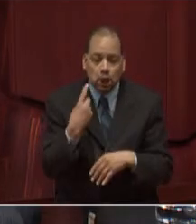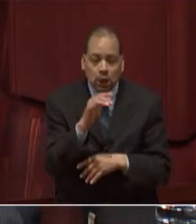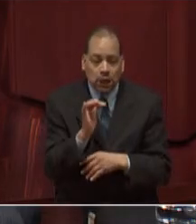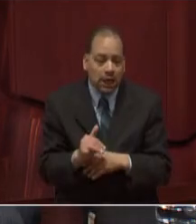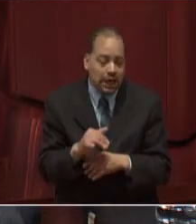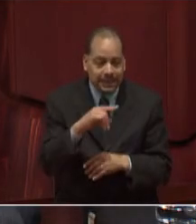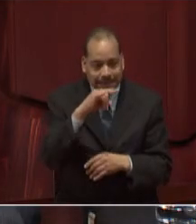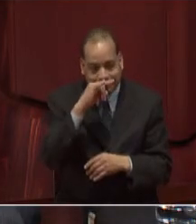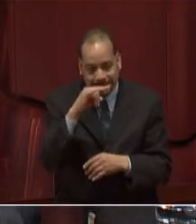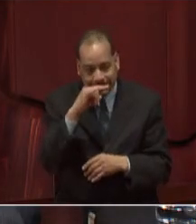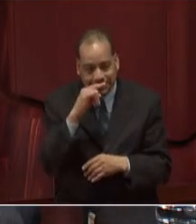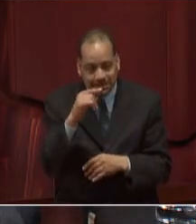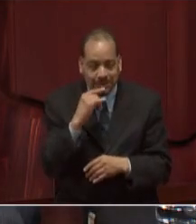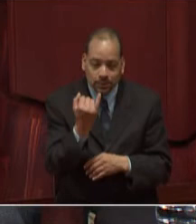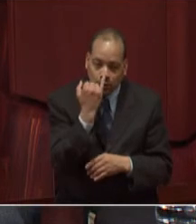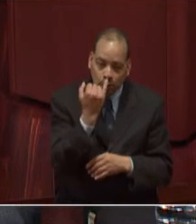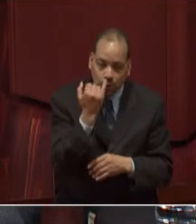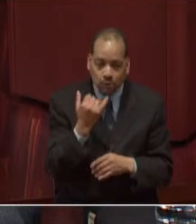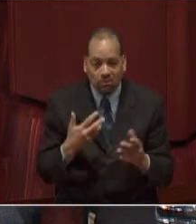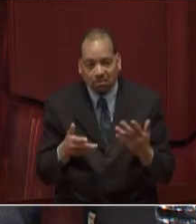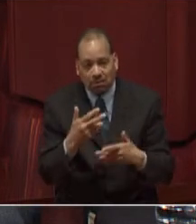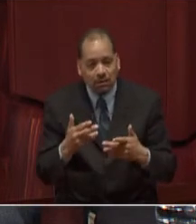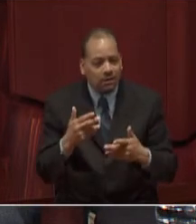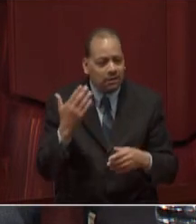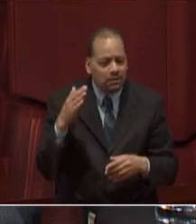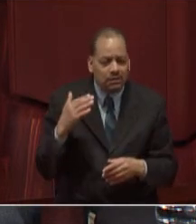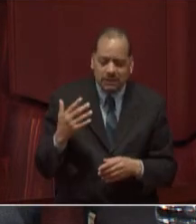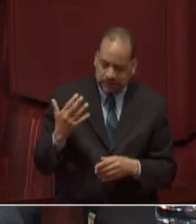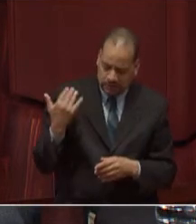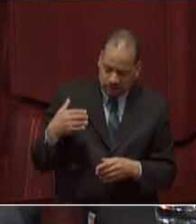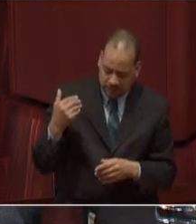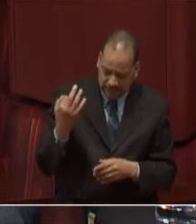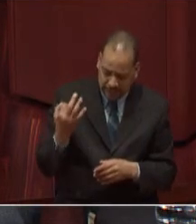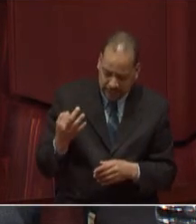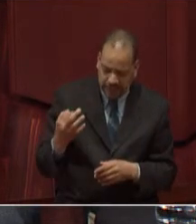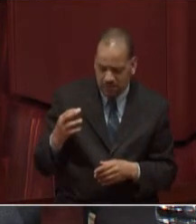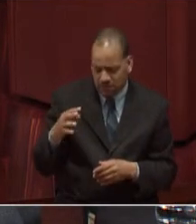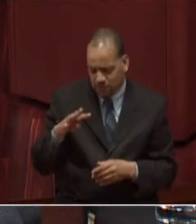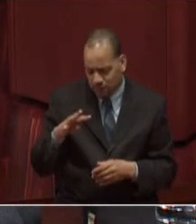In the years 1946, 47, 48,